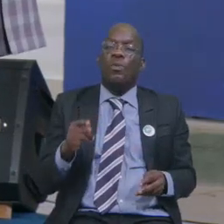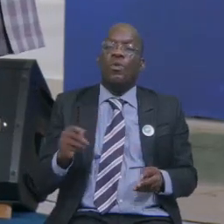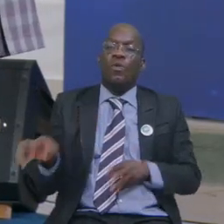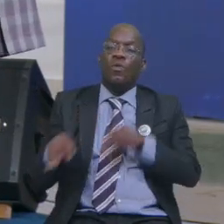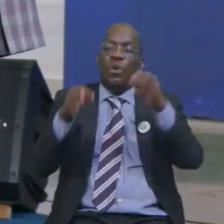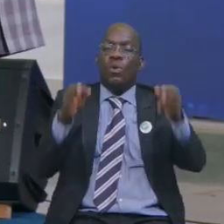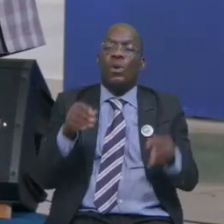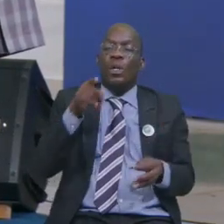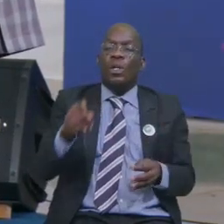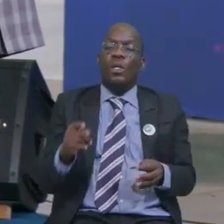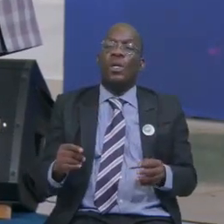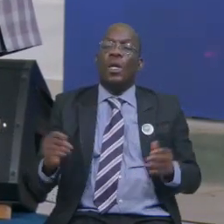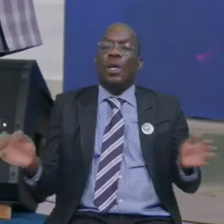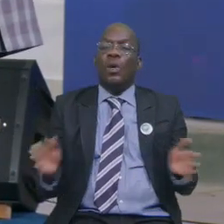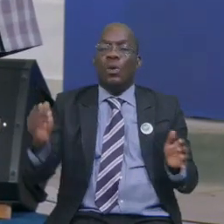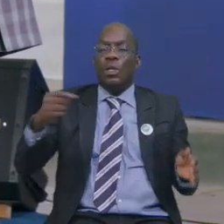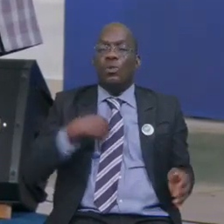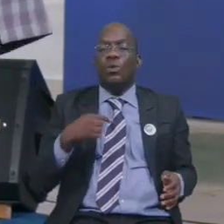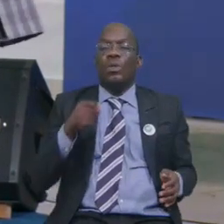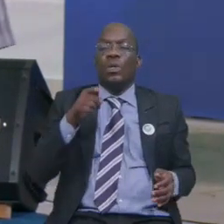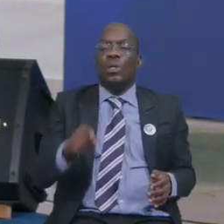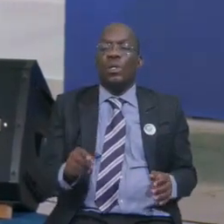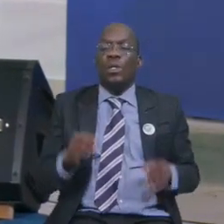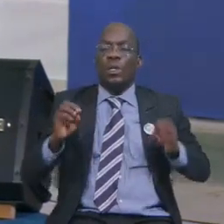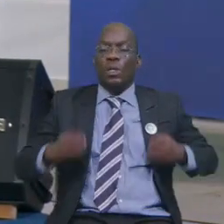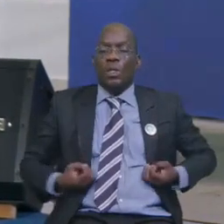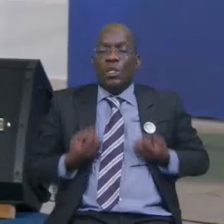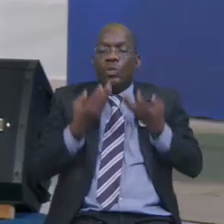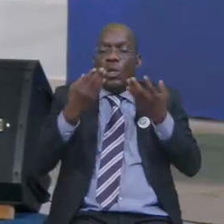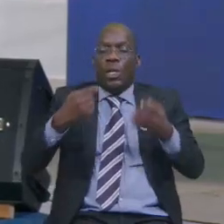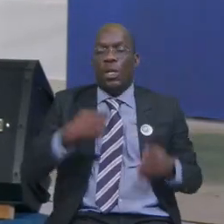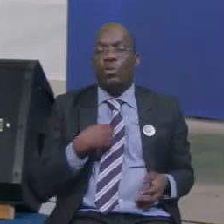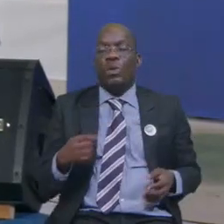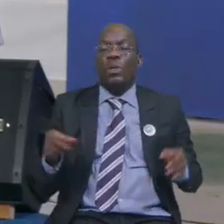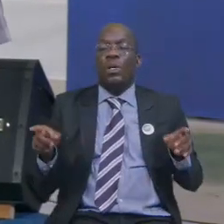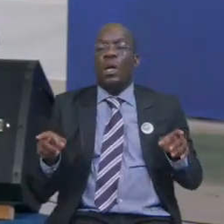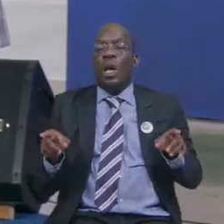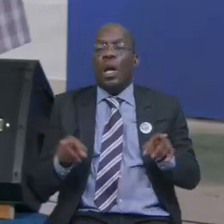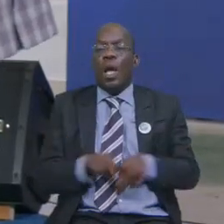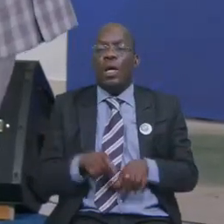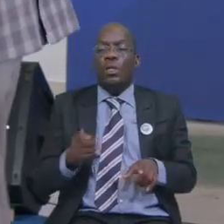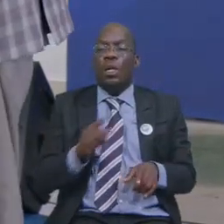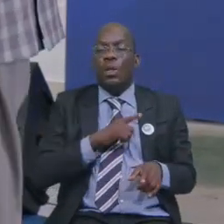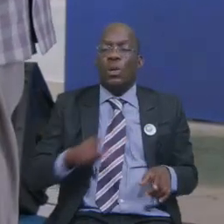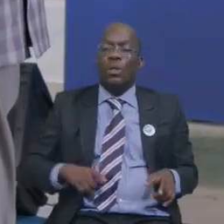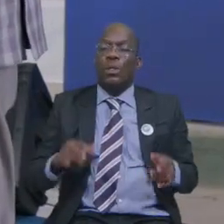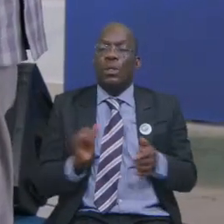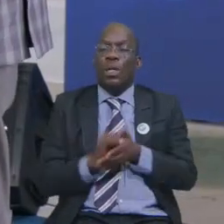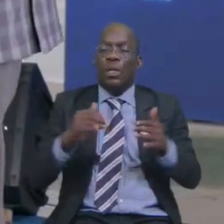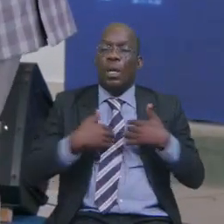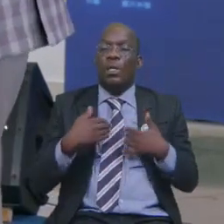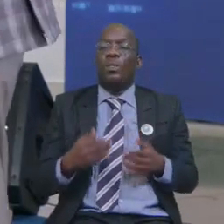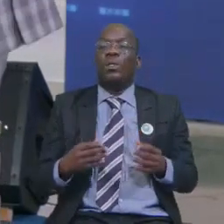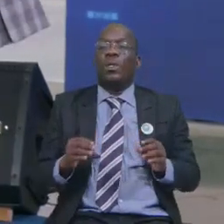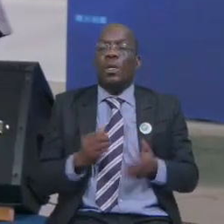He encourages me. He inspires me that the God who has helped him will help